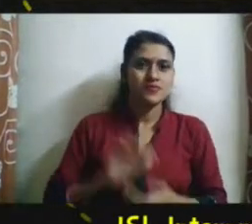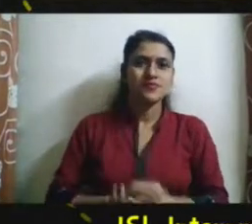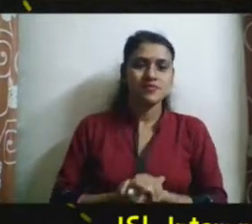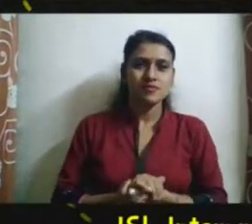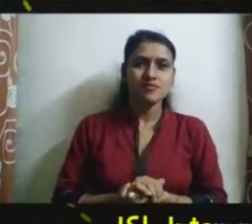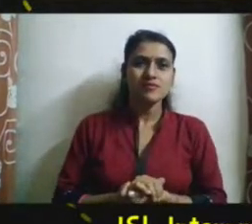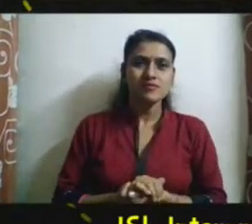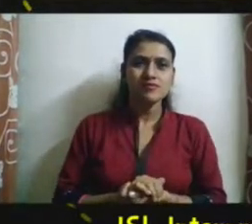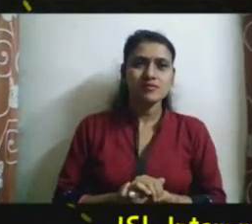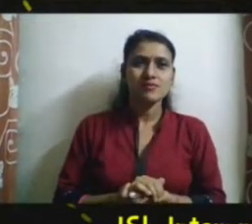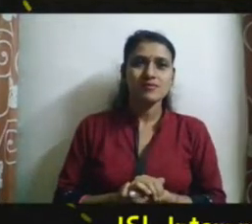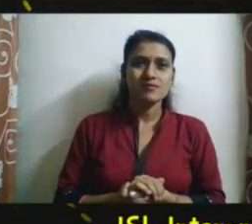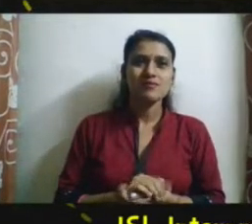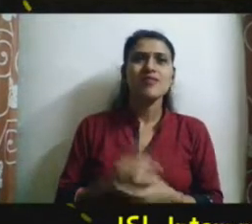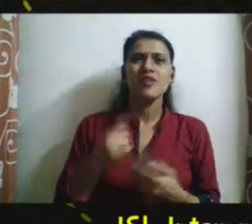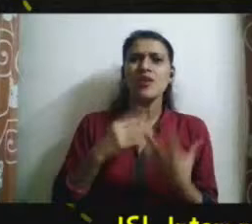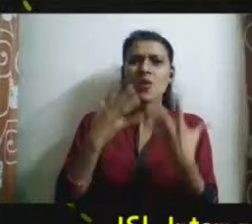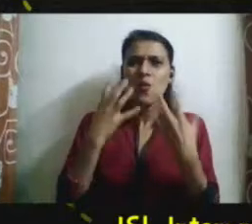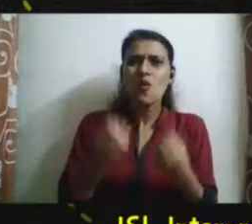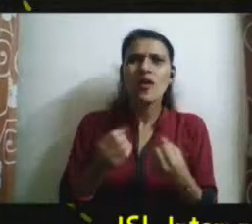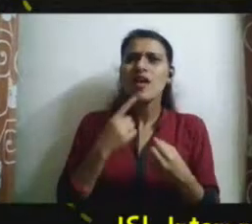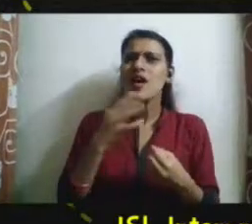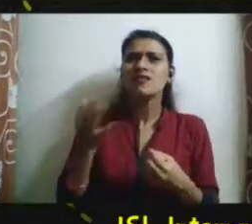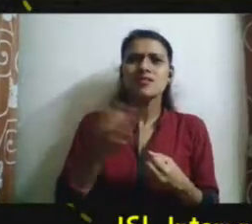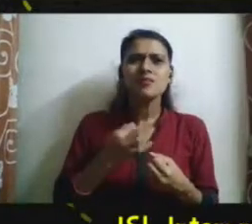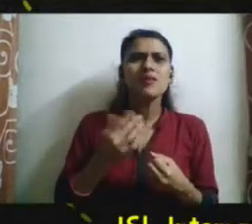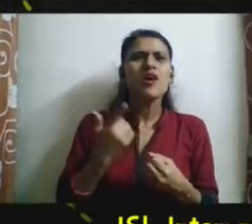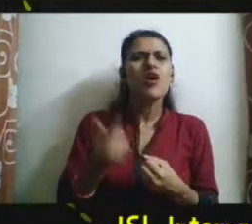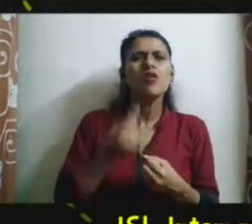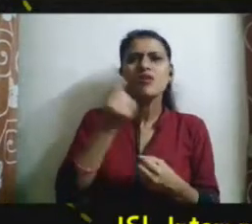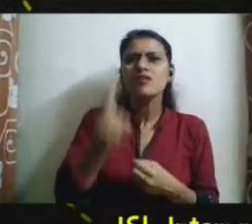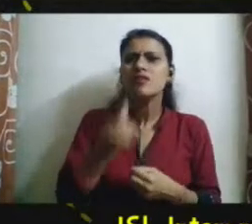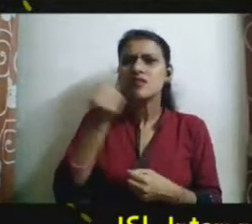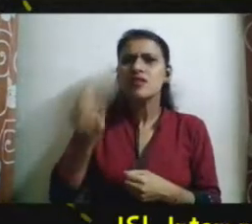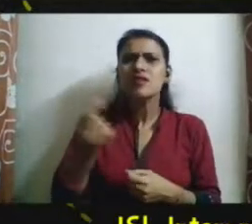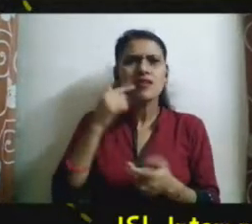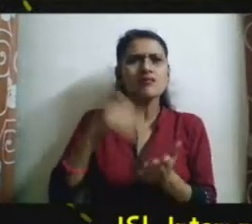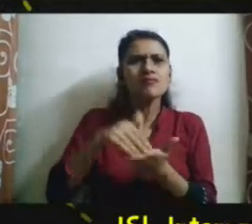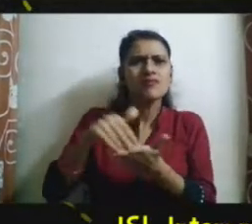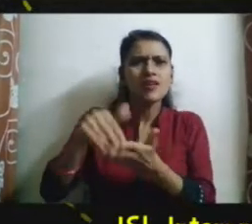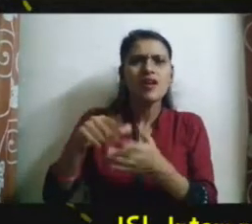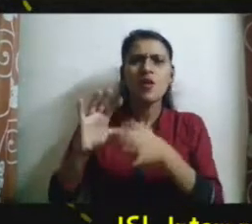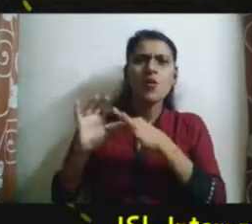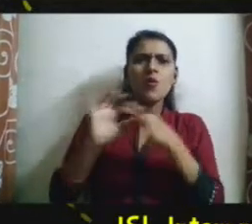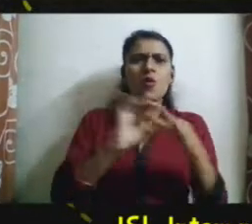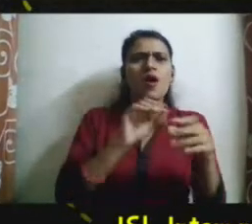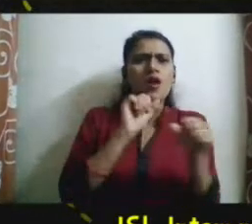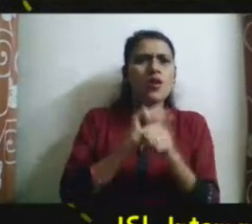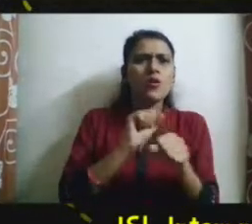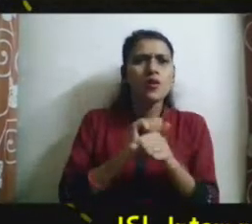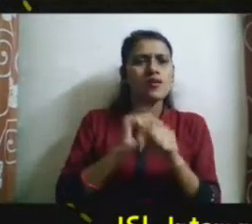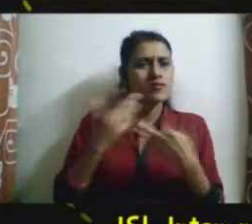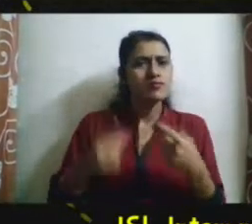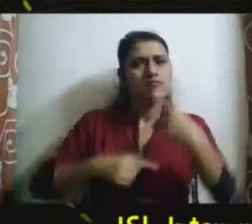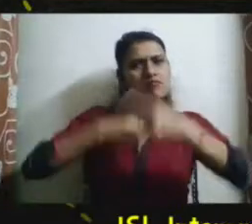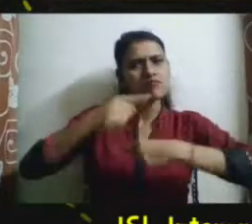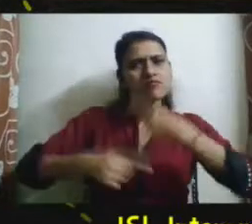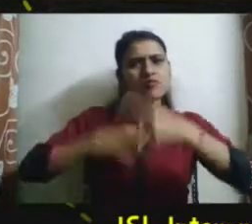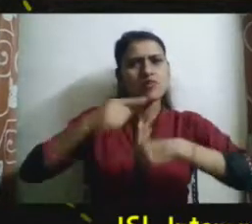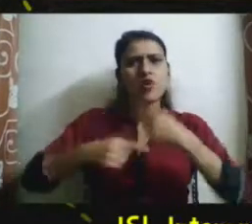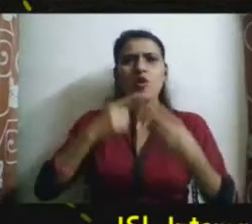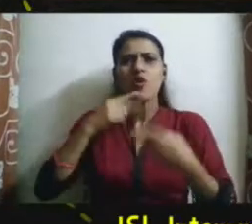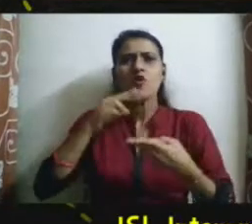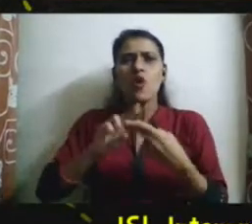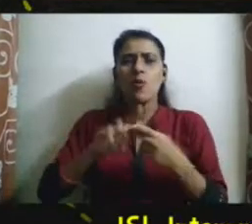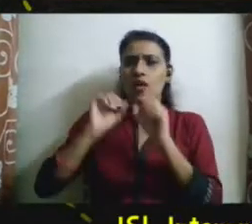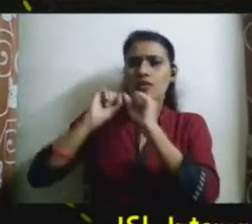things that really moved me was how often people alluded to the work of others. That they were constantly talking about their own work